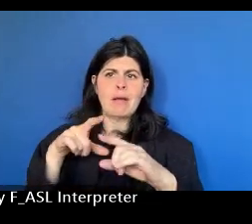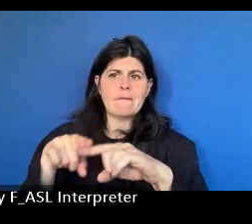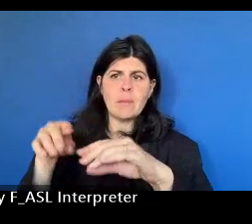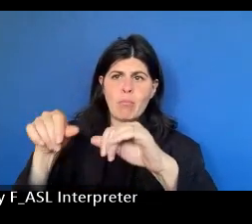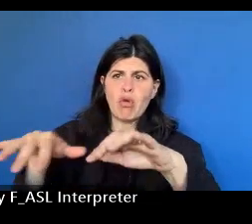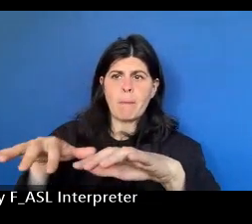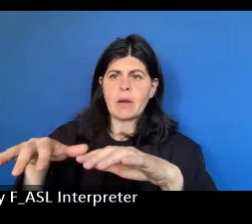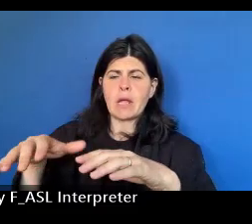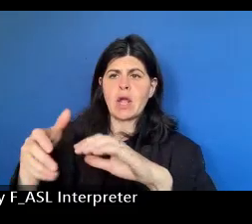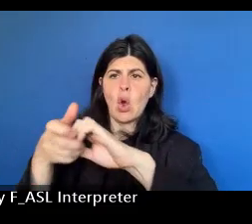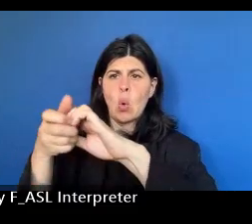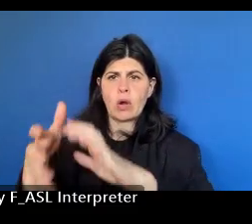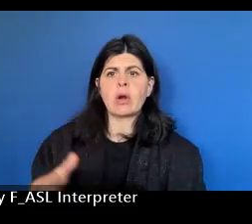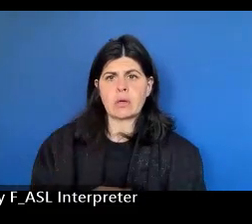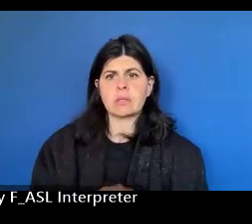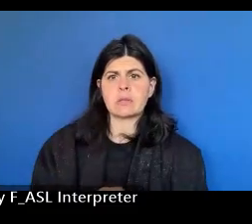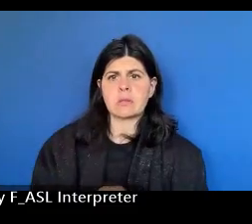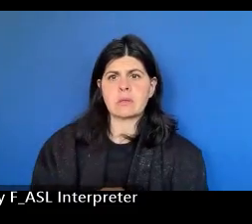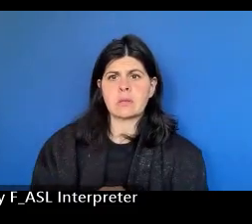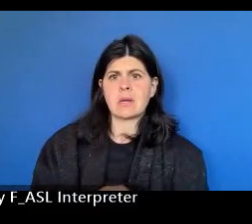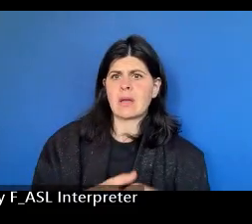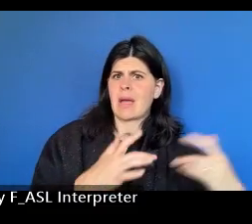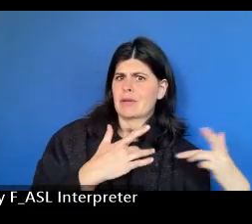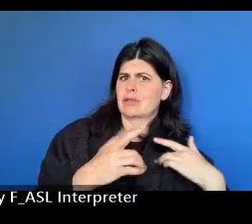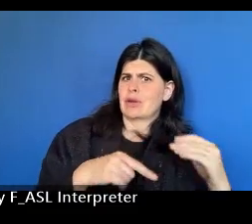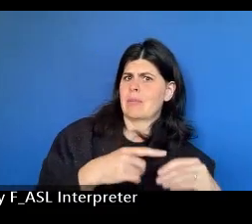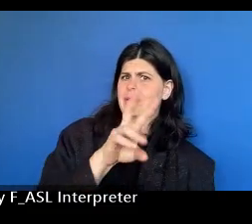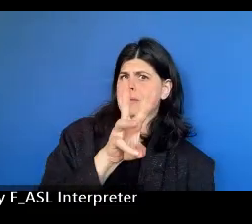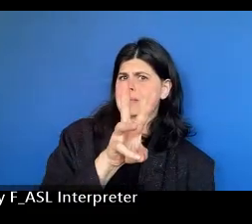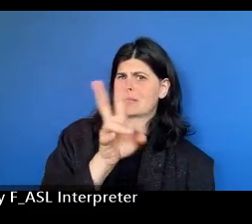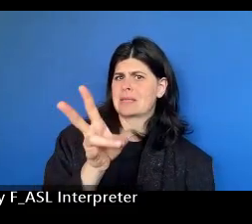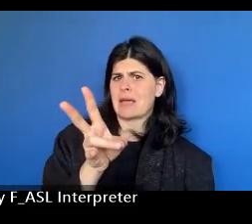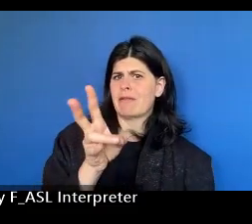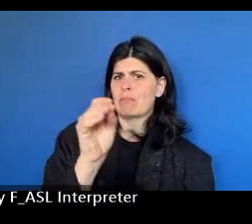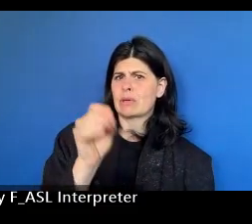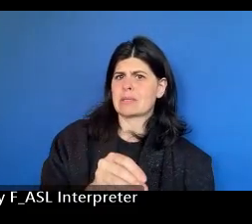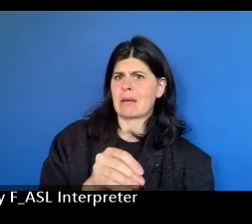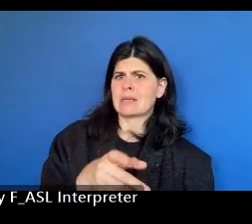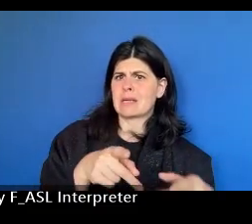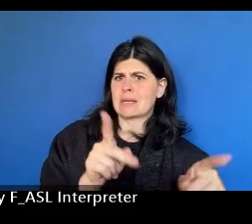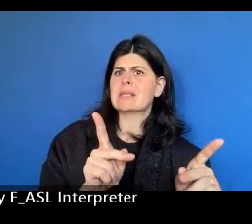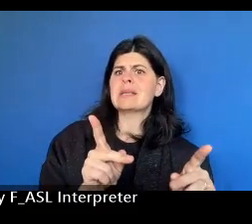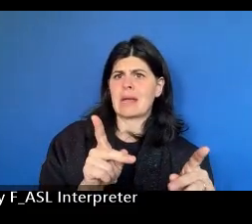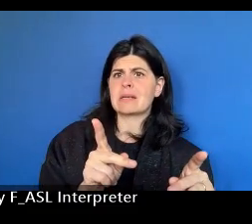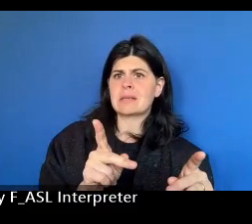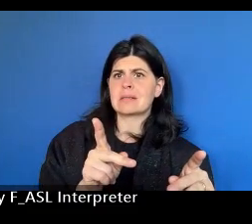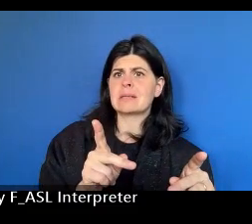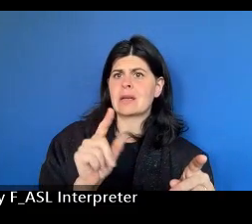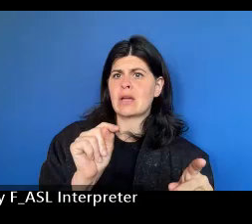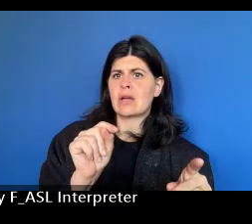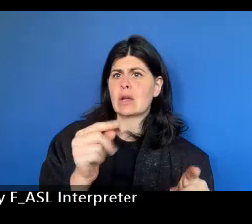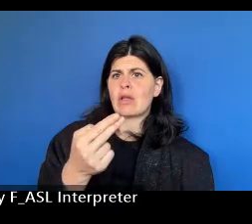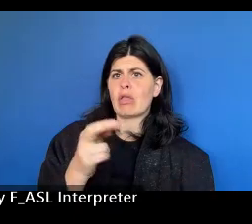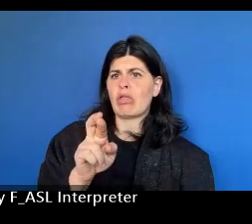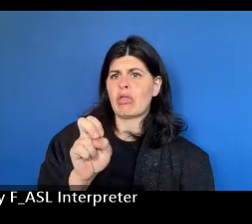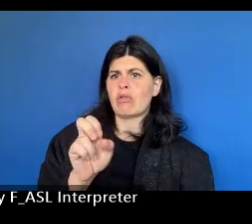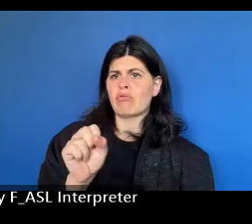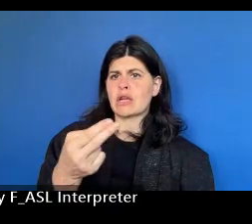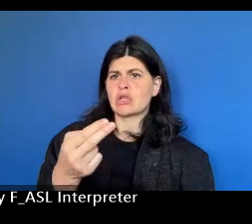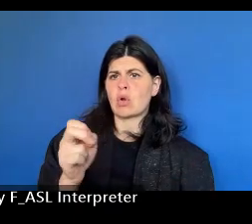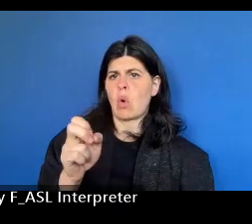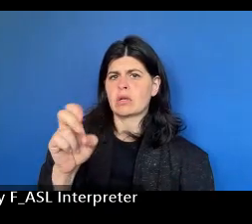am concerned about the 67% consent threshold. I think in order for the program to be successful, we need a full